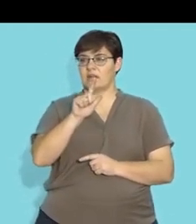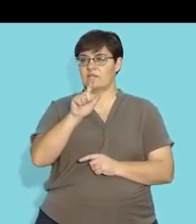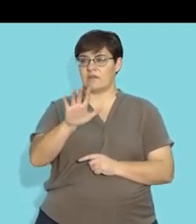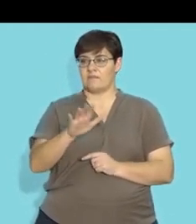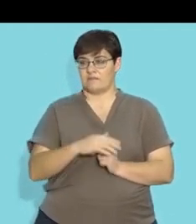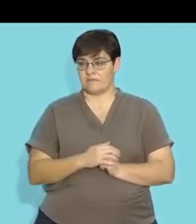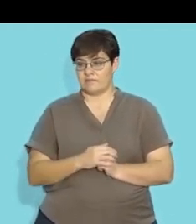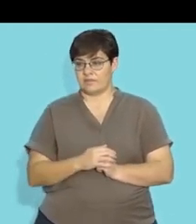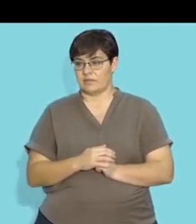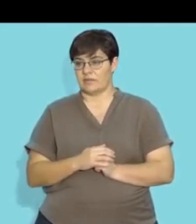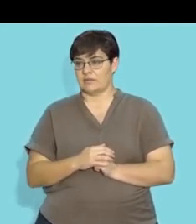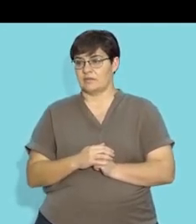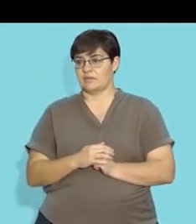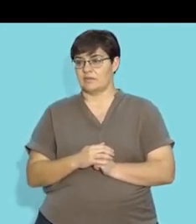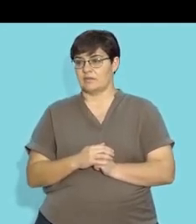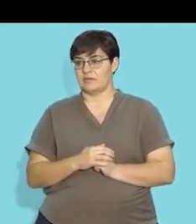0.975.